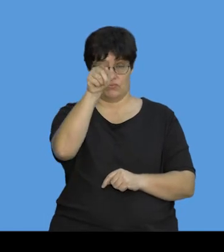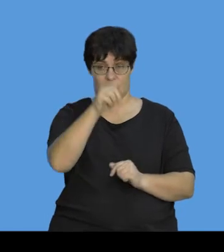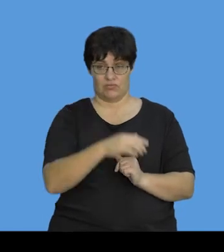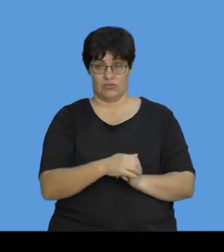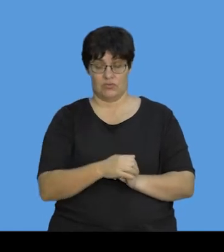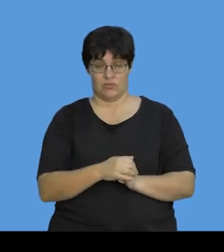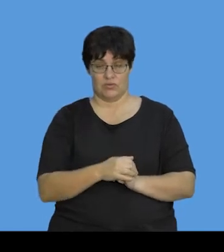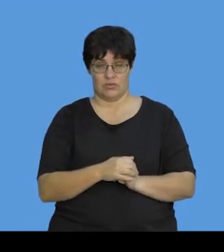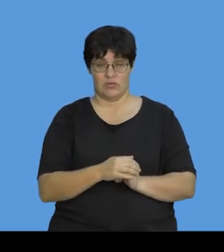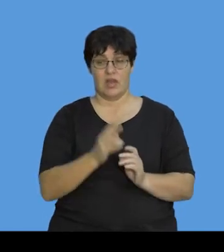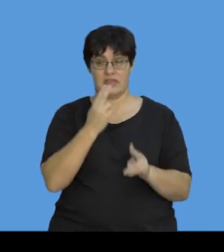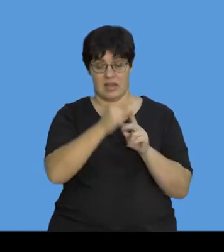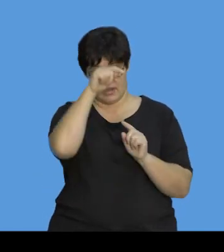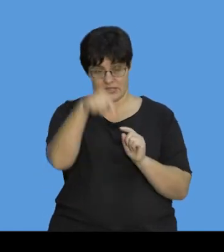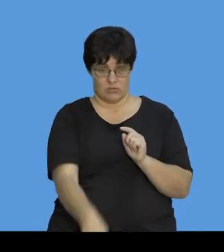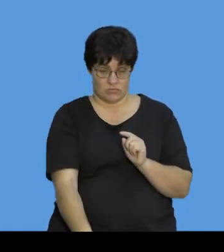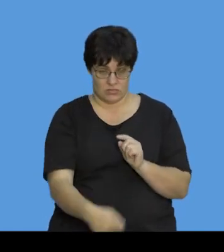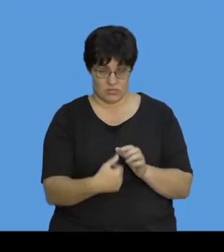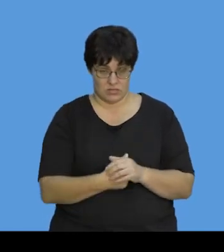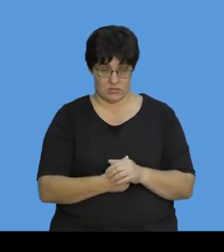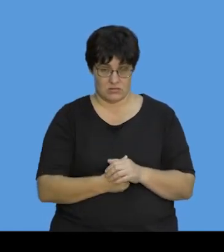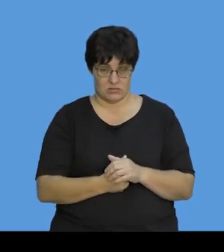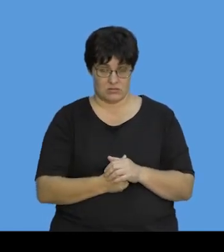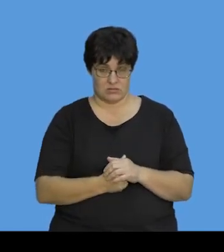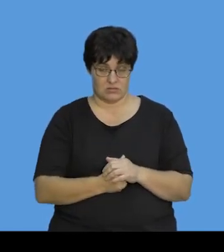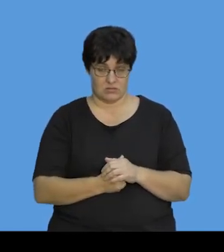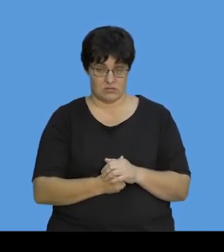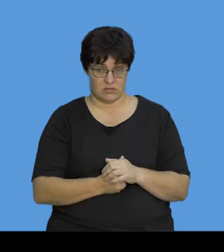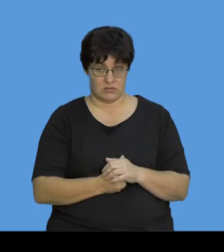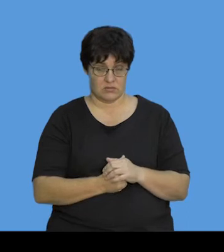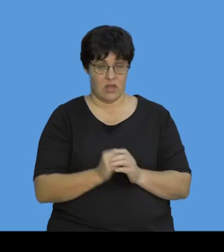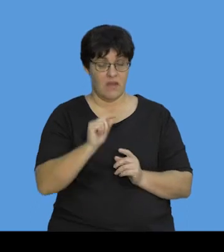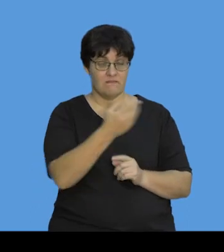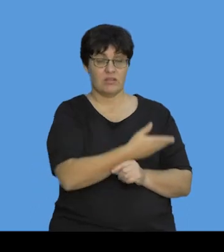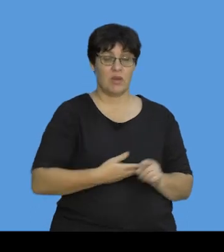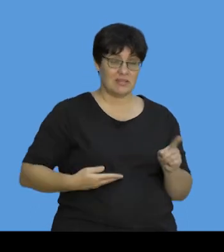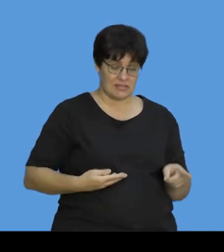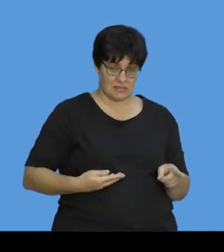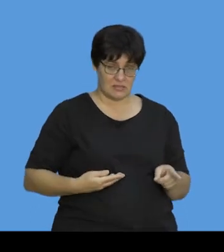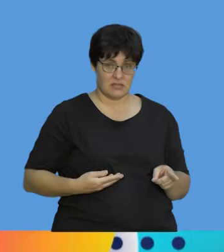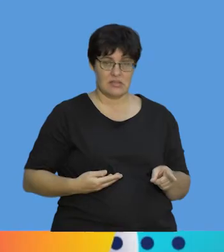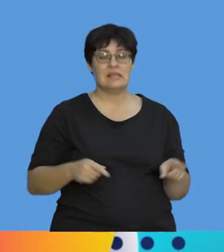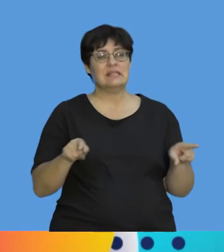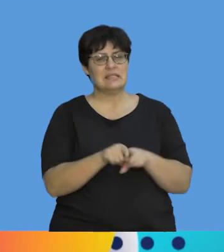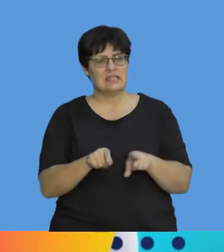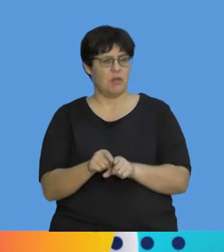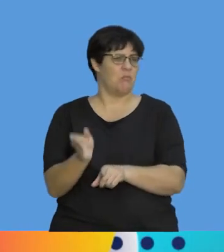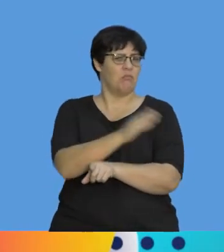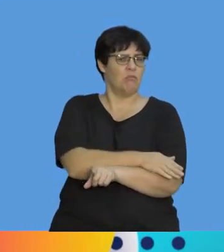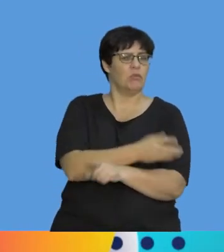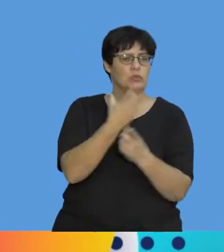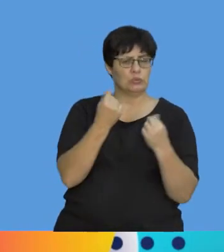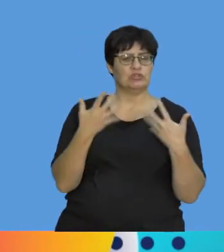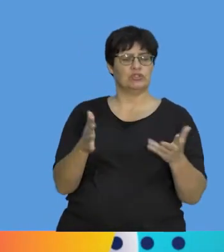point before it comes down. This first part of the question is exactly like the question we've